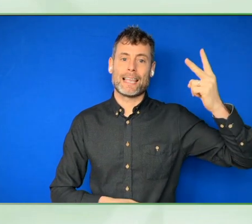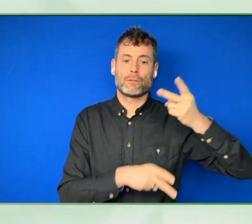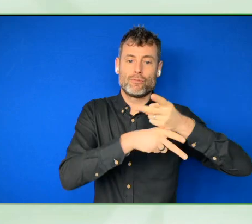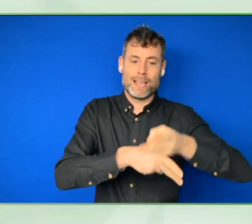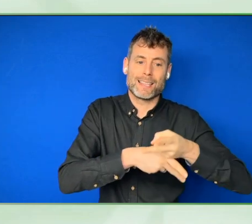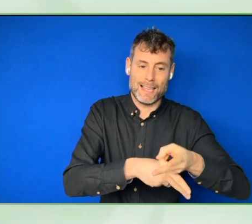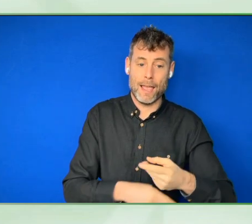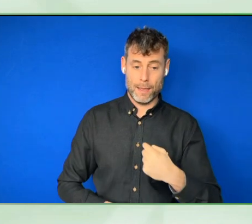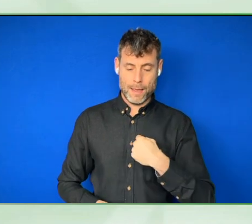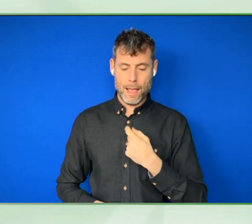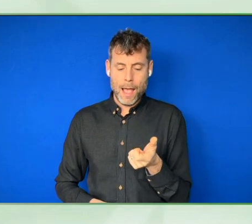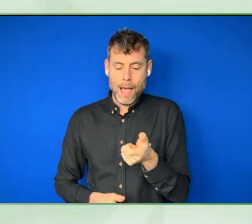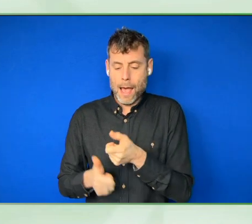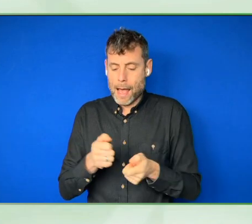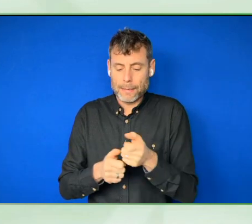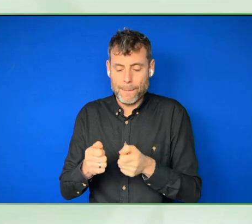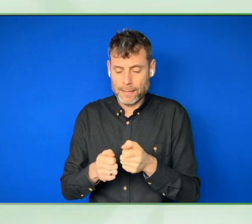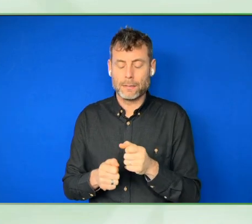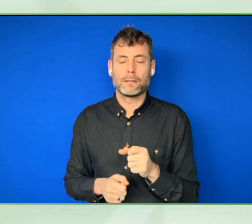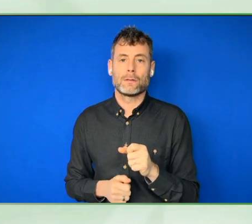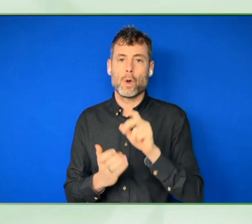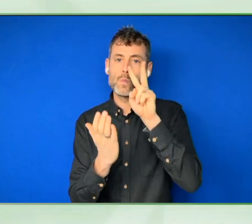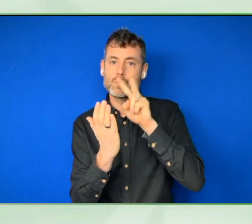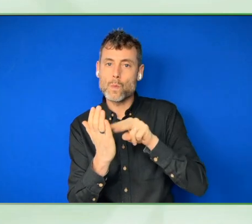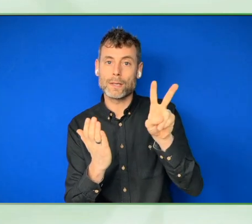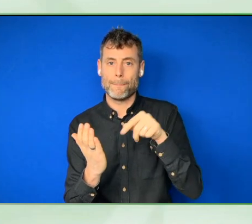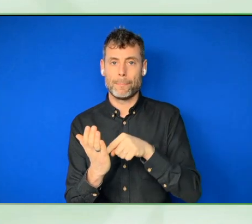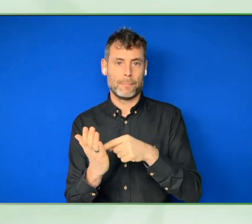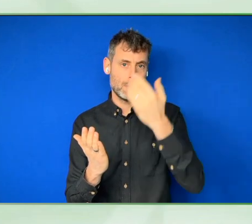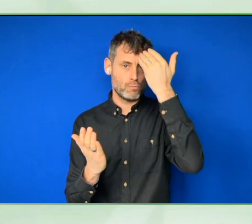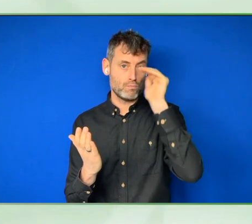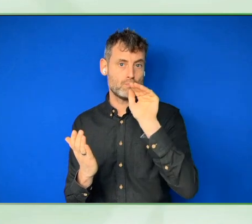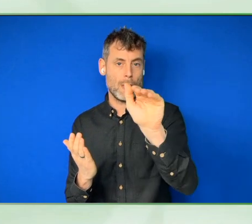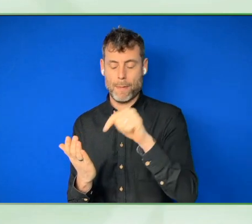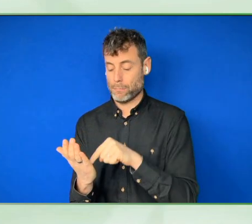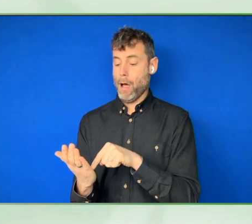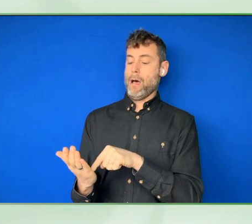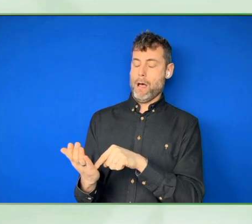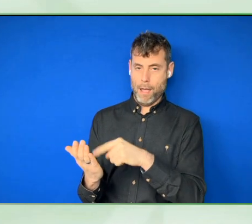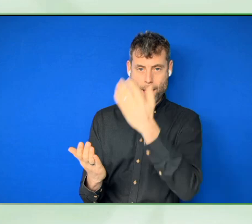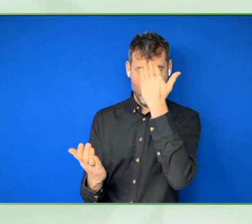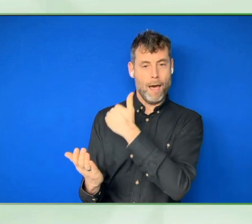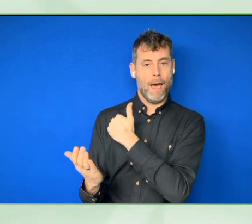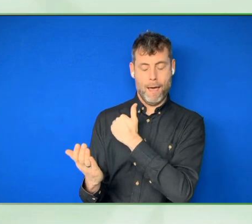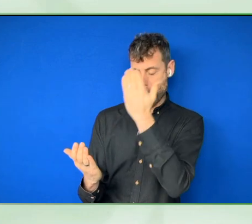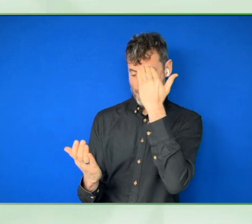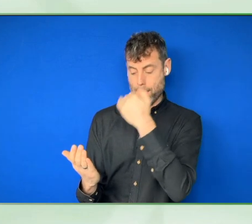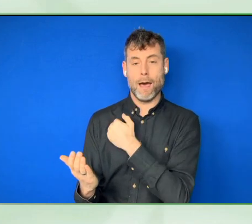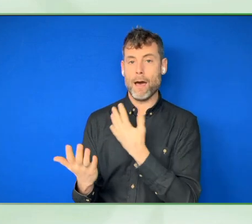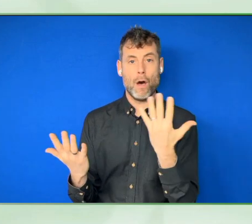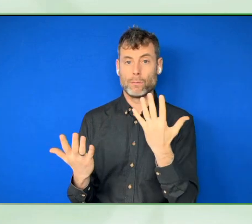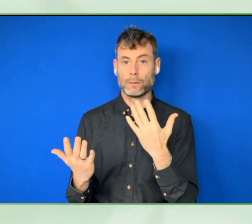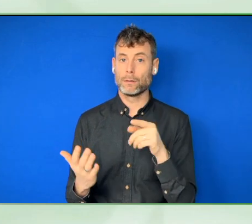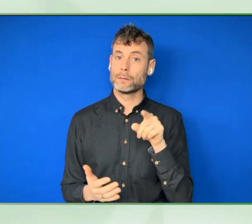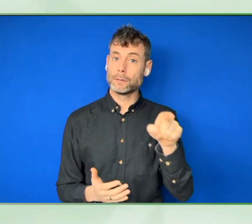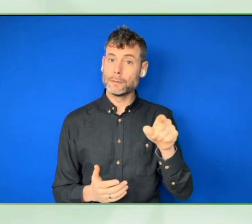WhatsApp reminder messages. Those have proven to be very, very effective in ensuring that people attend their referral appointments, and also